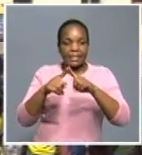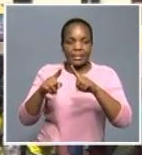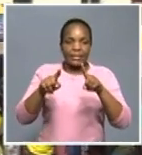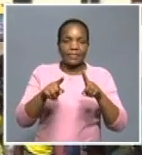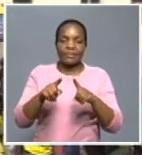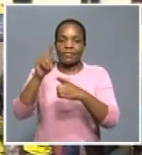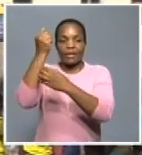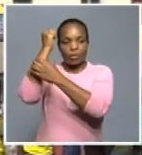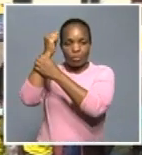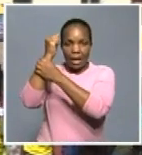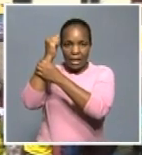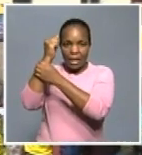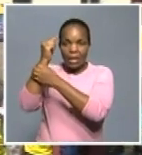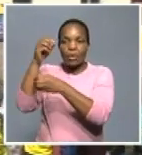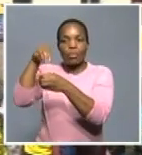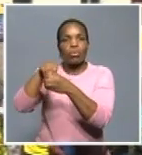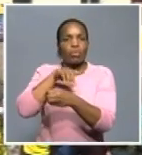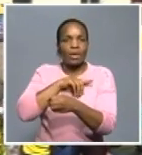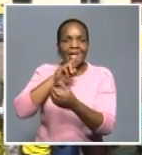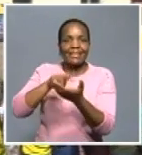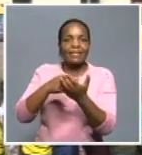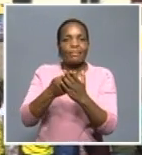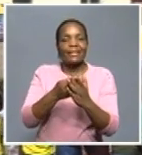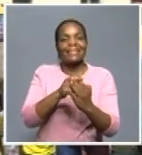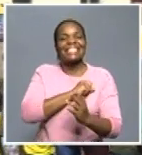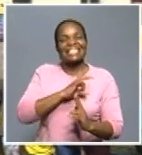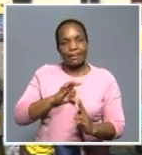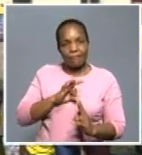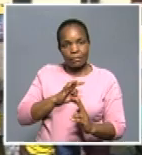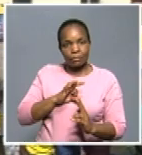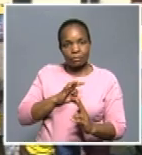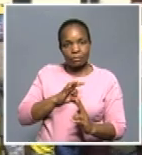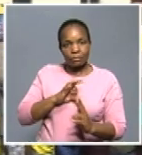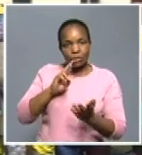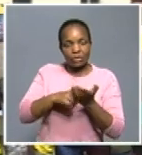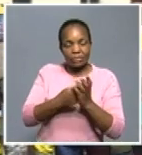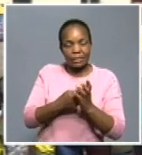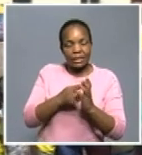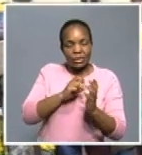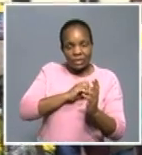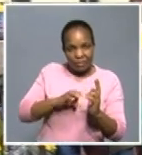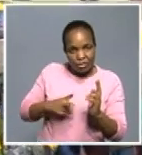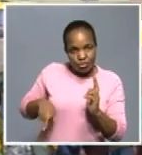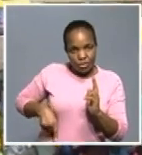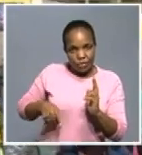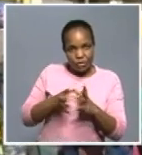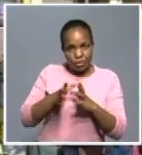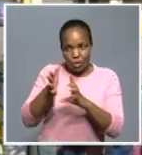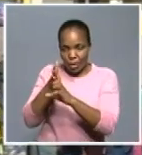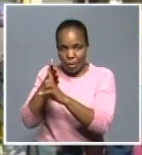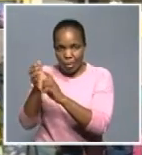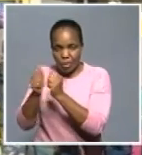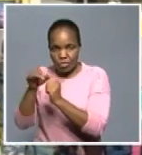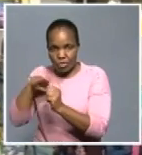there to represent the workers, the benefit of the workers, and to negotiate and